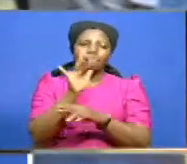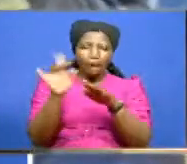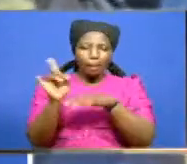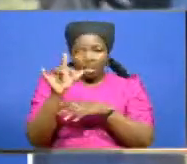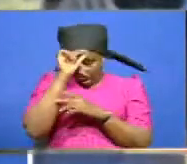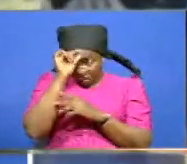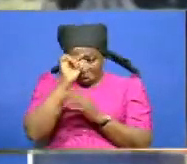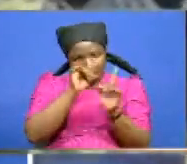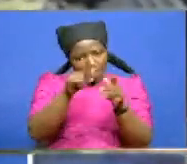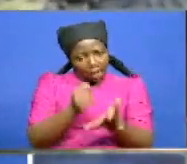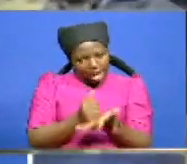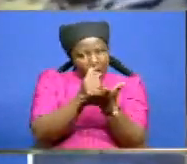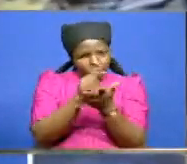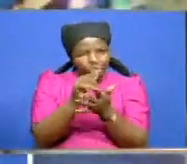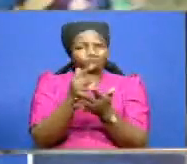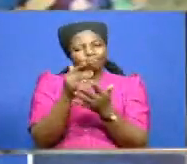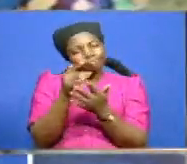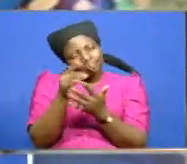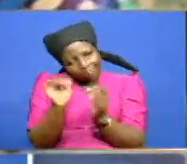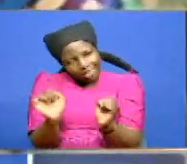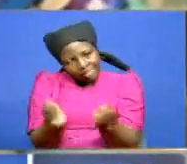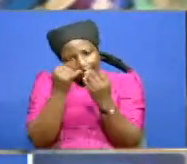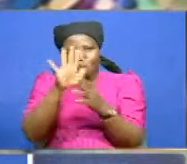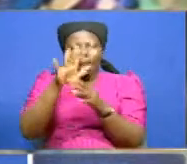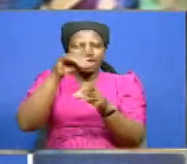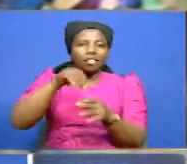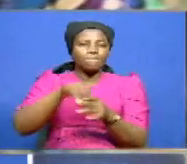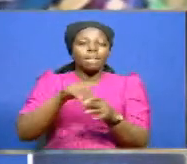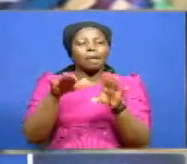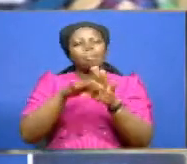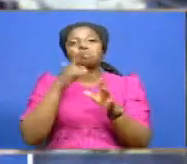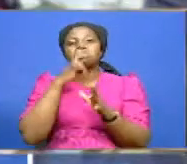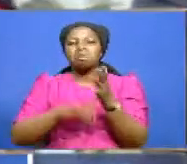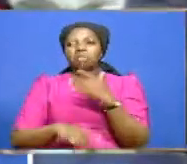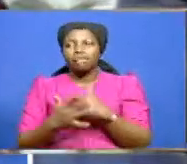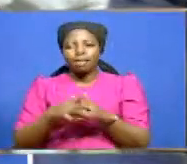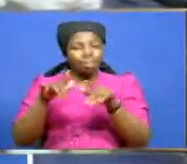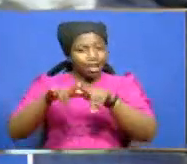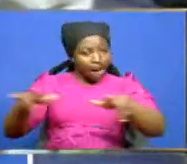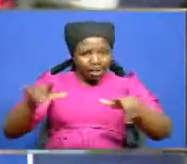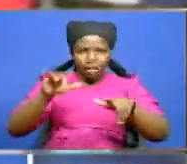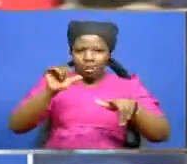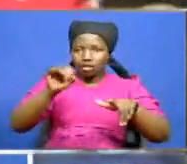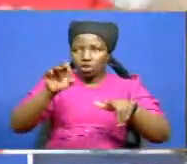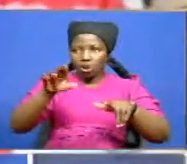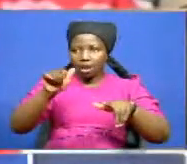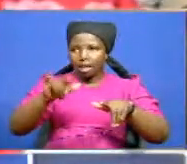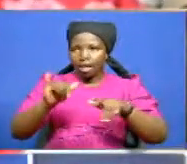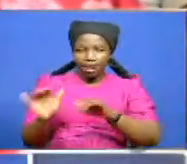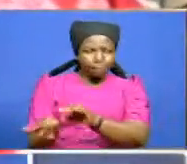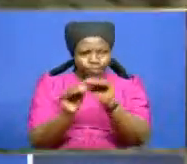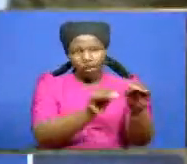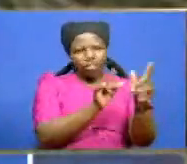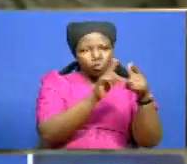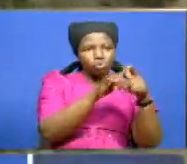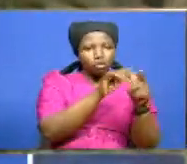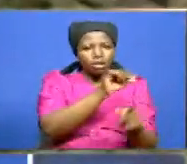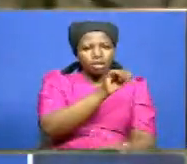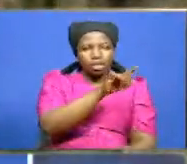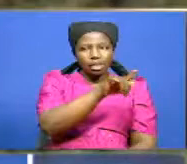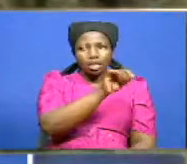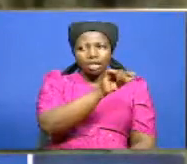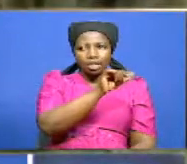from imminent loss of their investment. The members claim that the original piece in Sulai was transferred to Gilgil. Their bid to subdivide the land